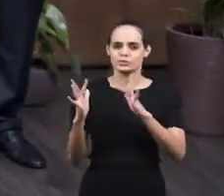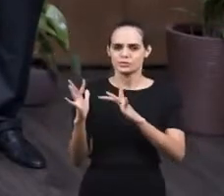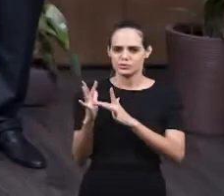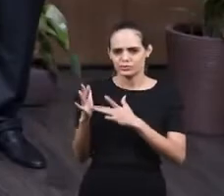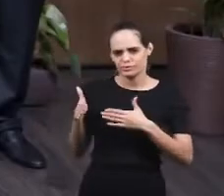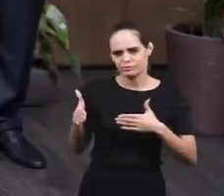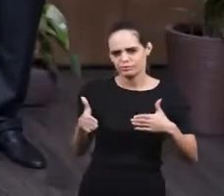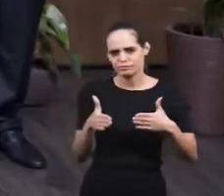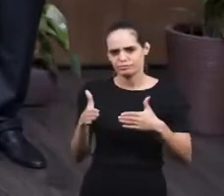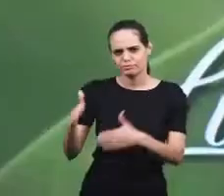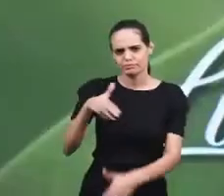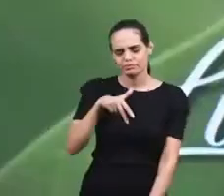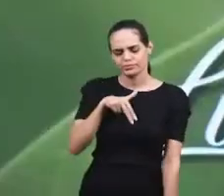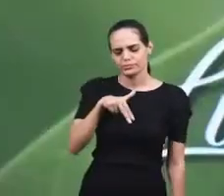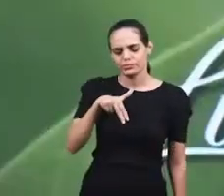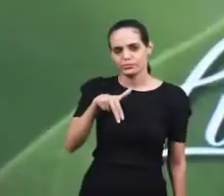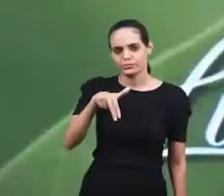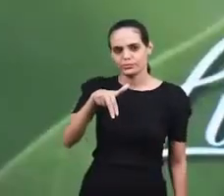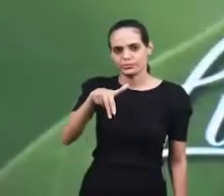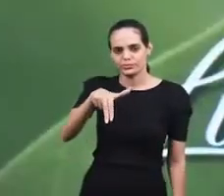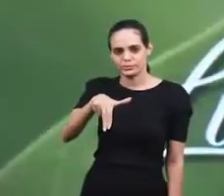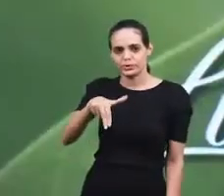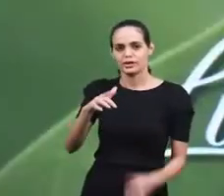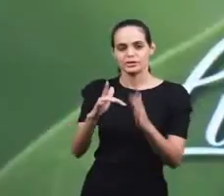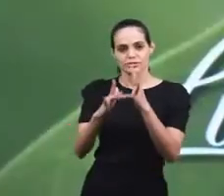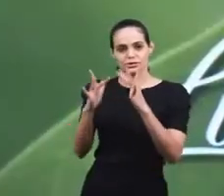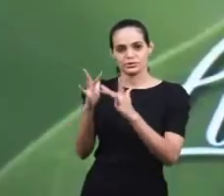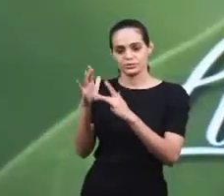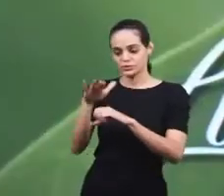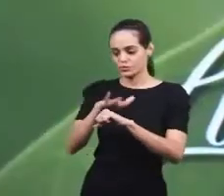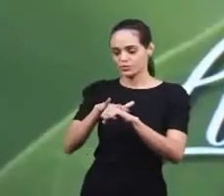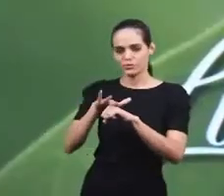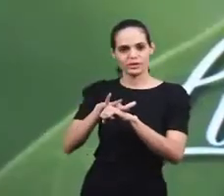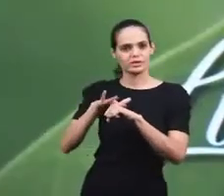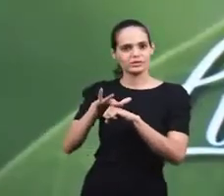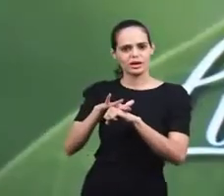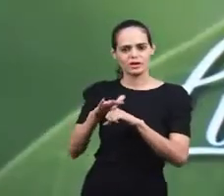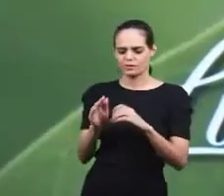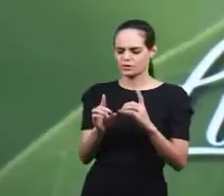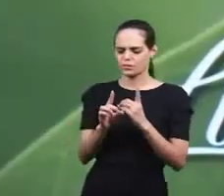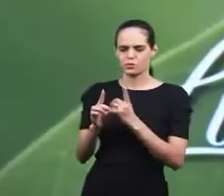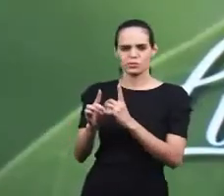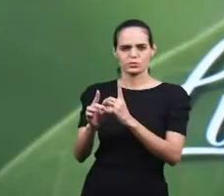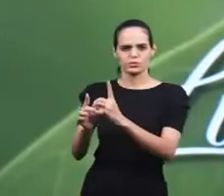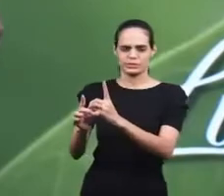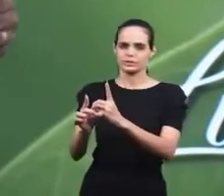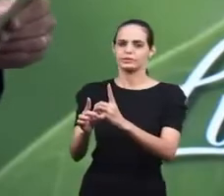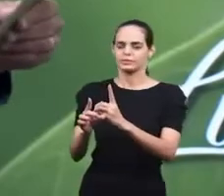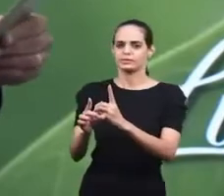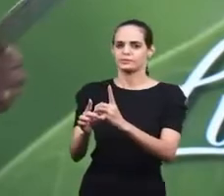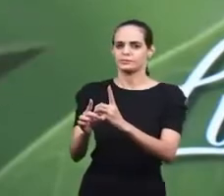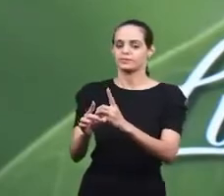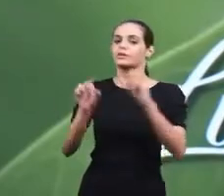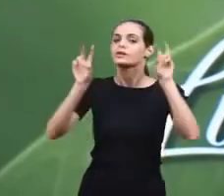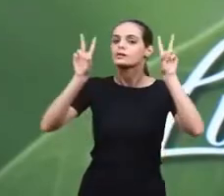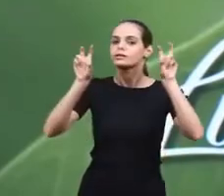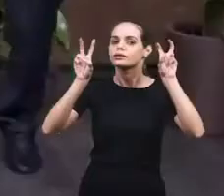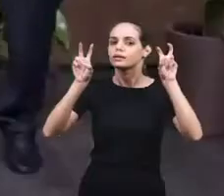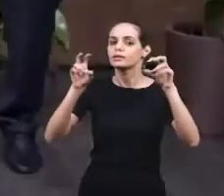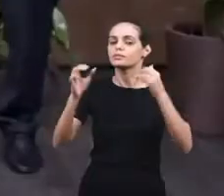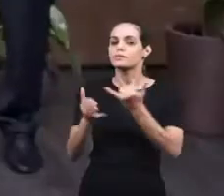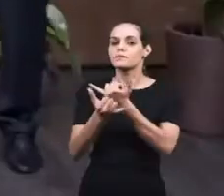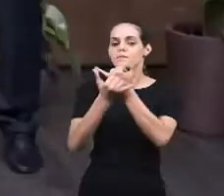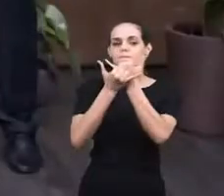walk, and in that moment, the Lord Jesus confessed to his disciples about